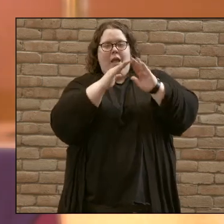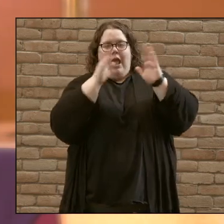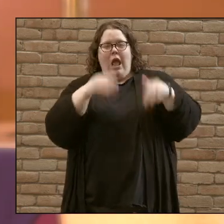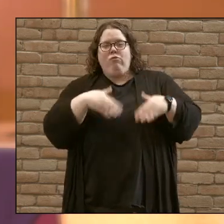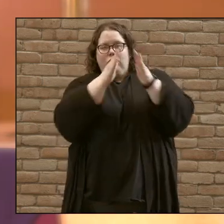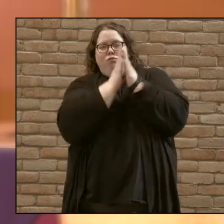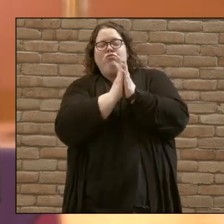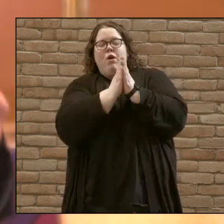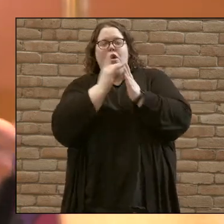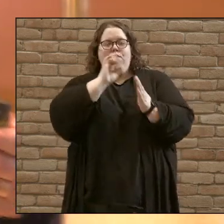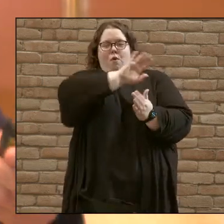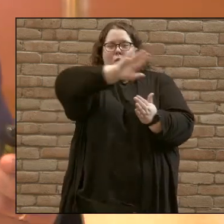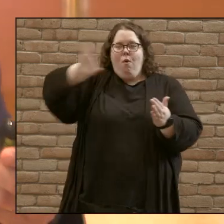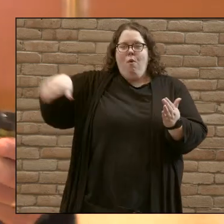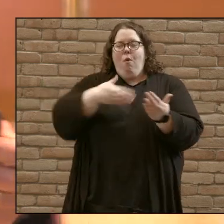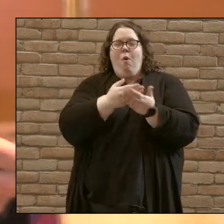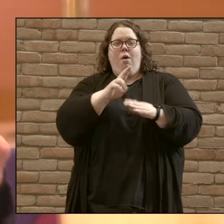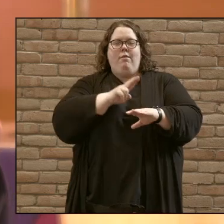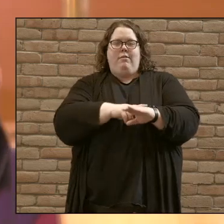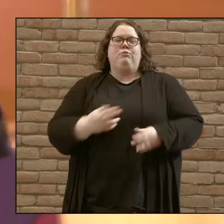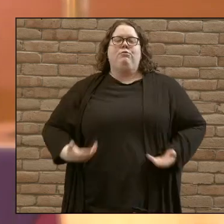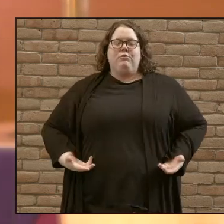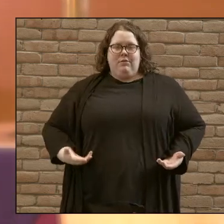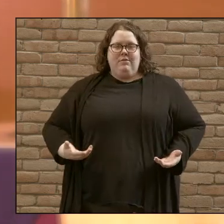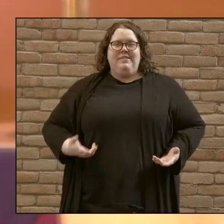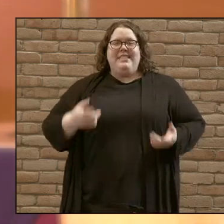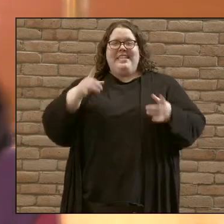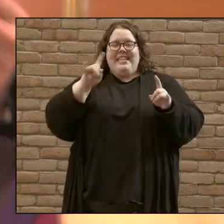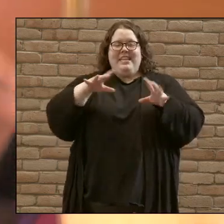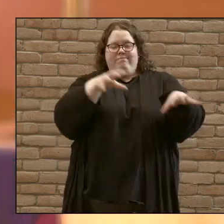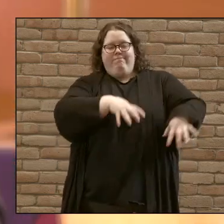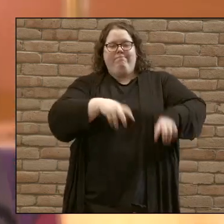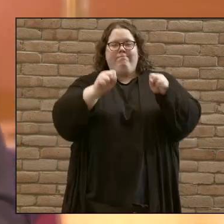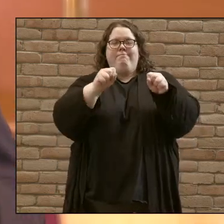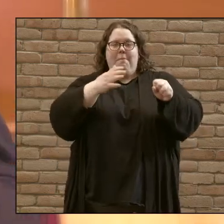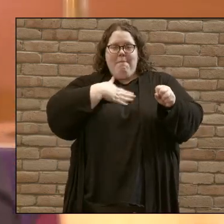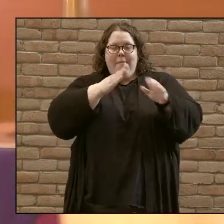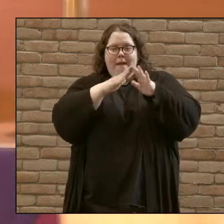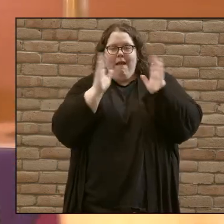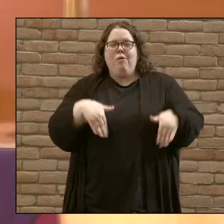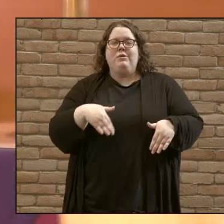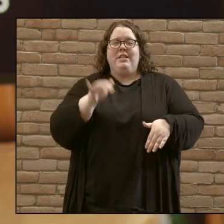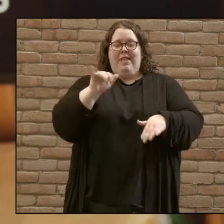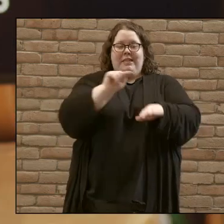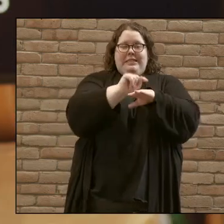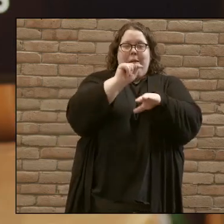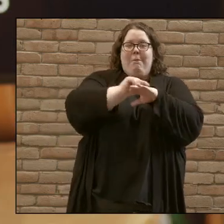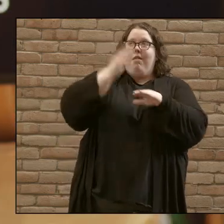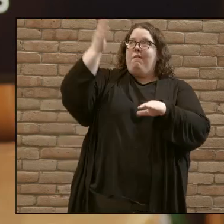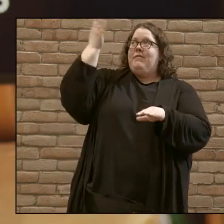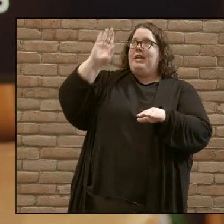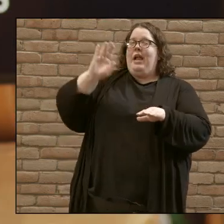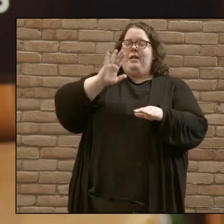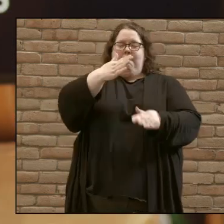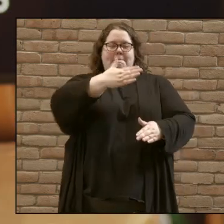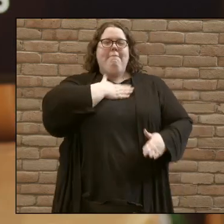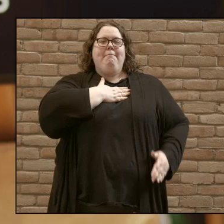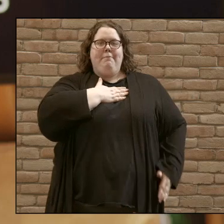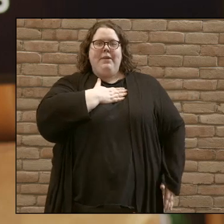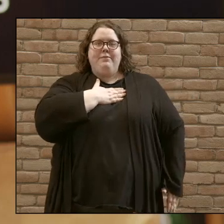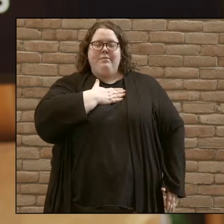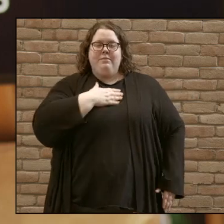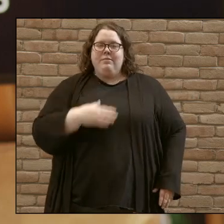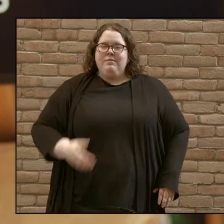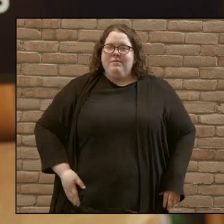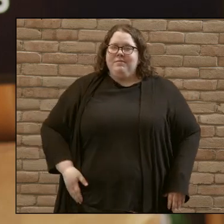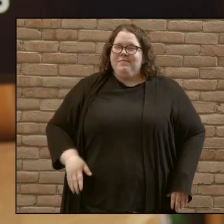nations. He is claiming the house of God, the temple of God, as his own.